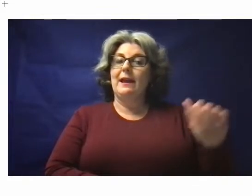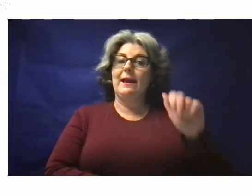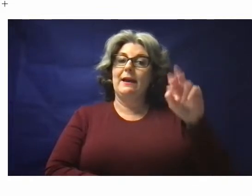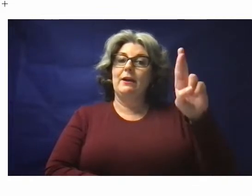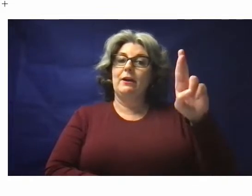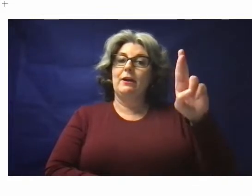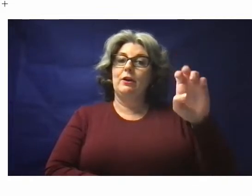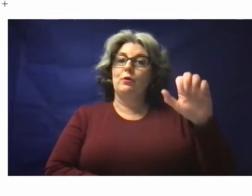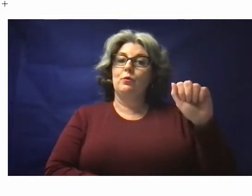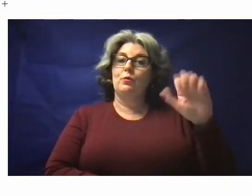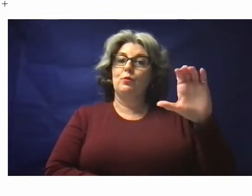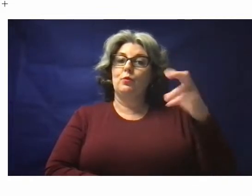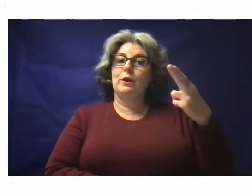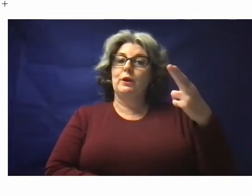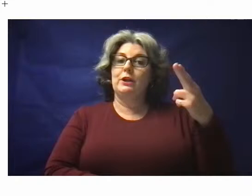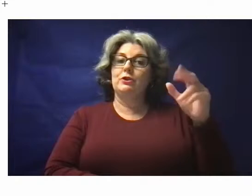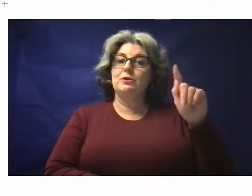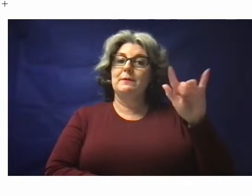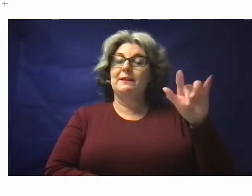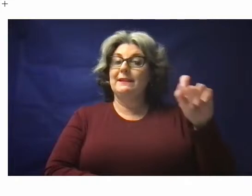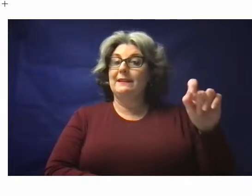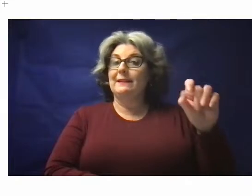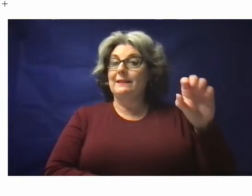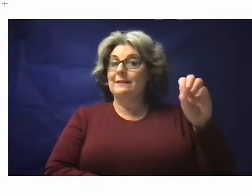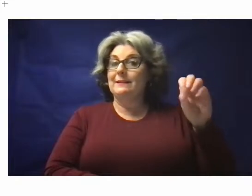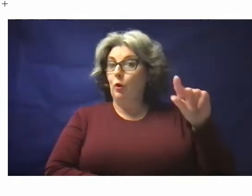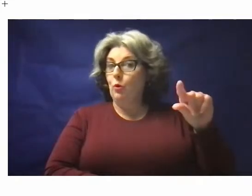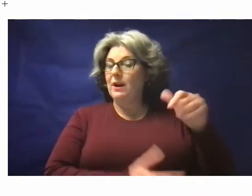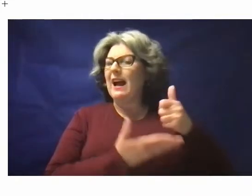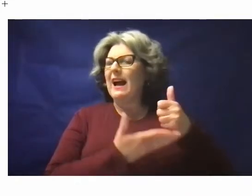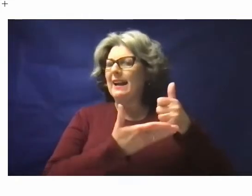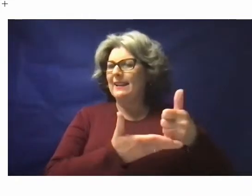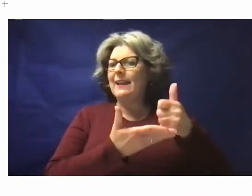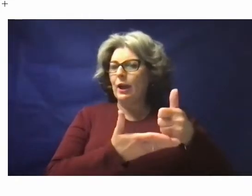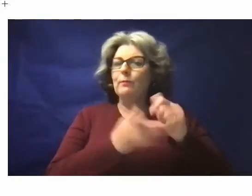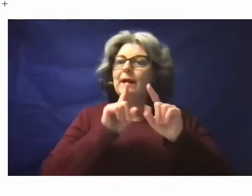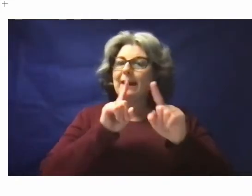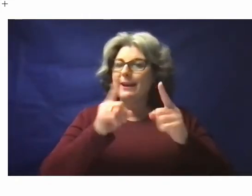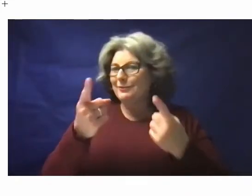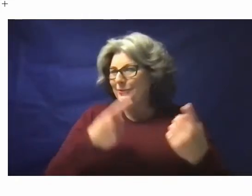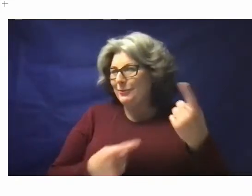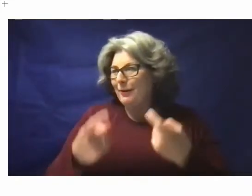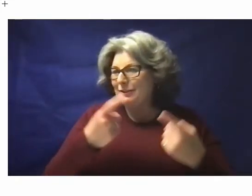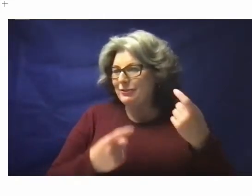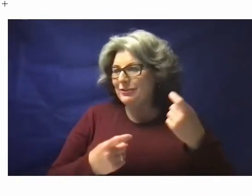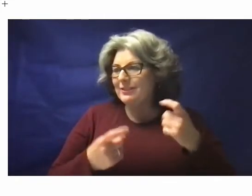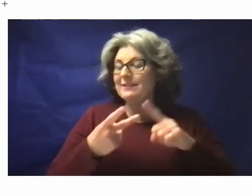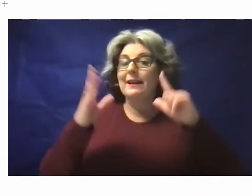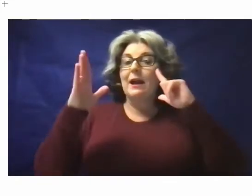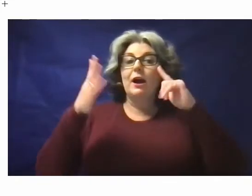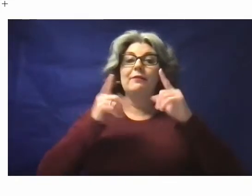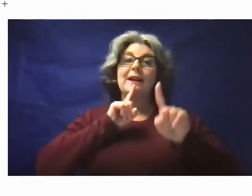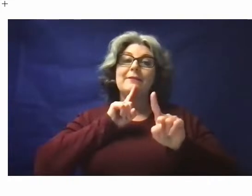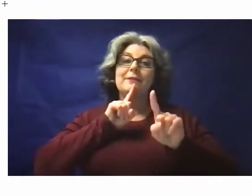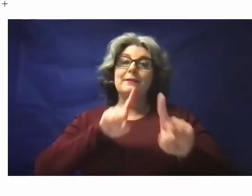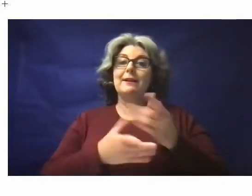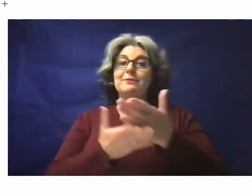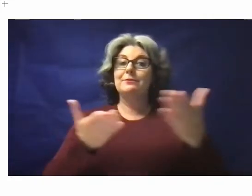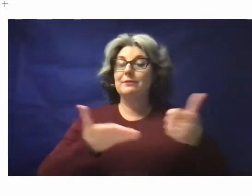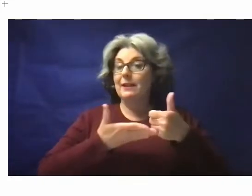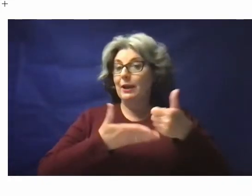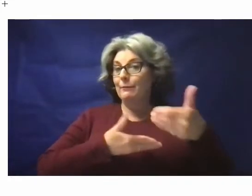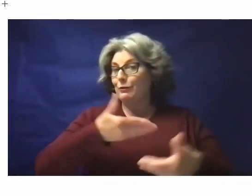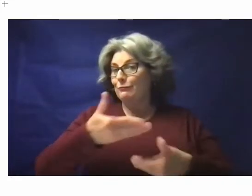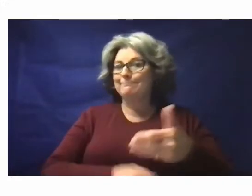reachability.org. And I'll be able to help send those questions in the right direction and hopefully have them answered and help you along in the process.